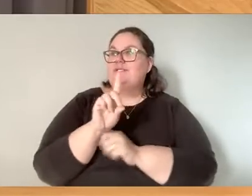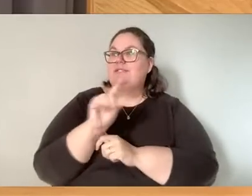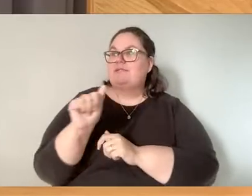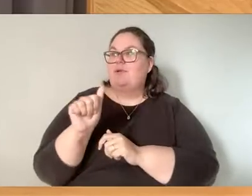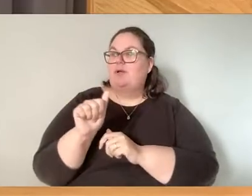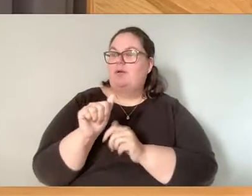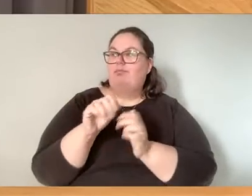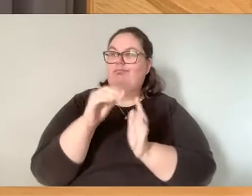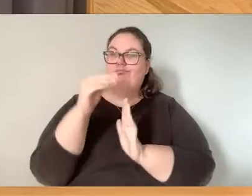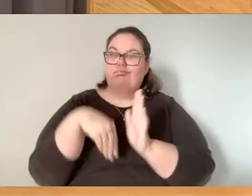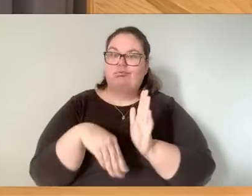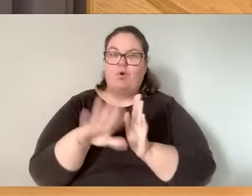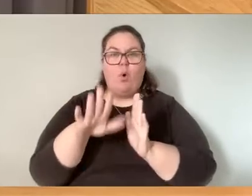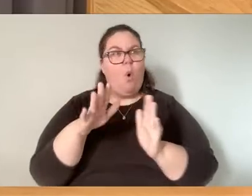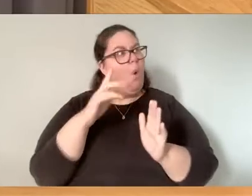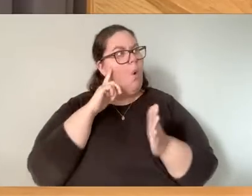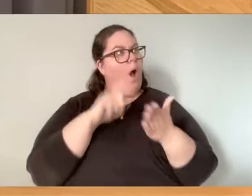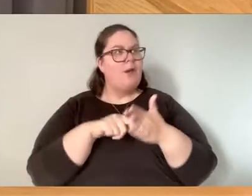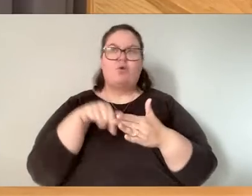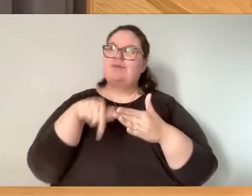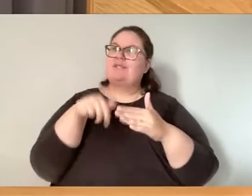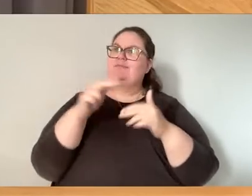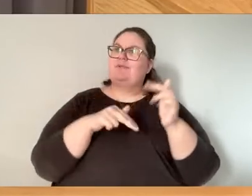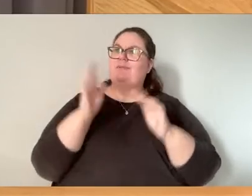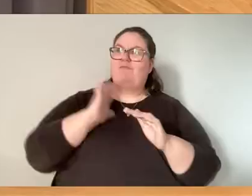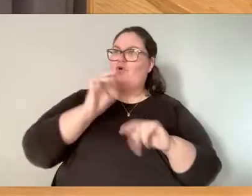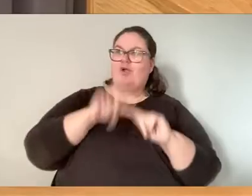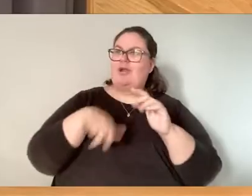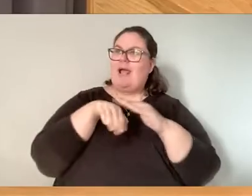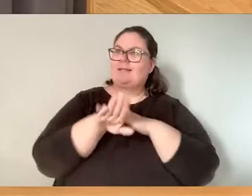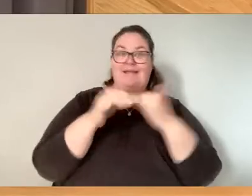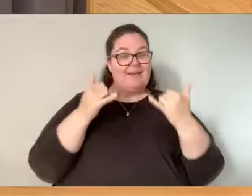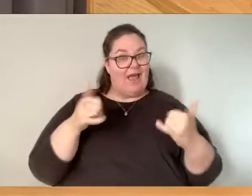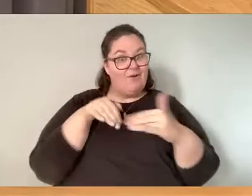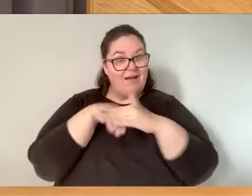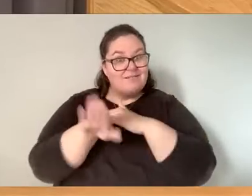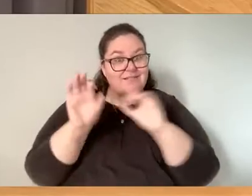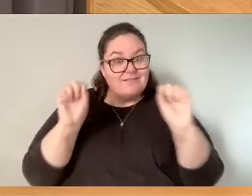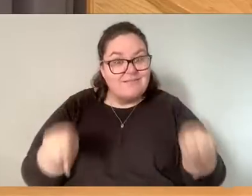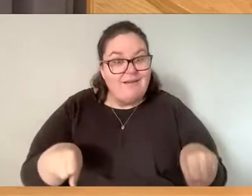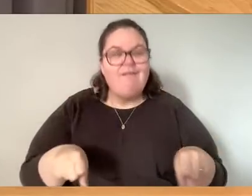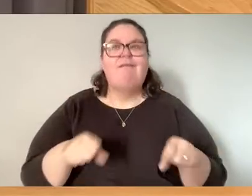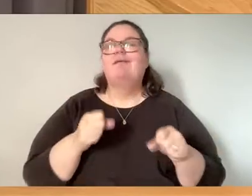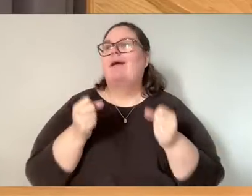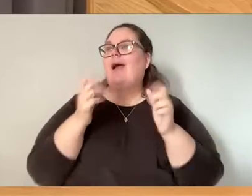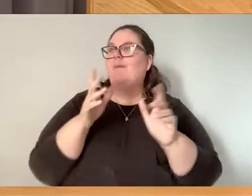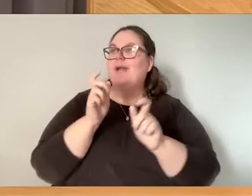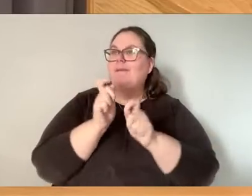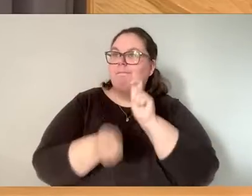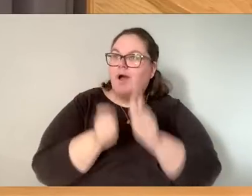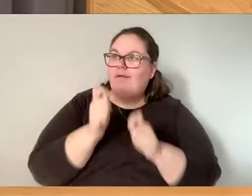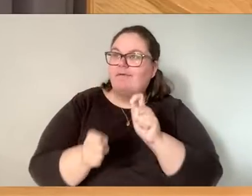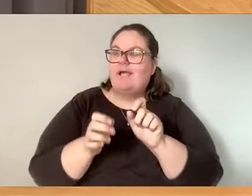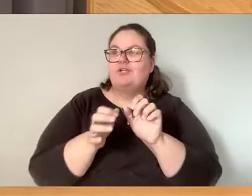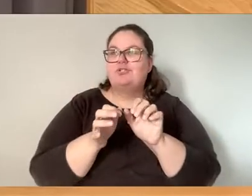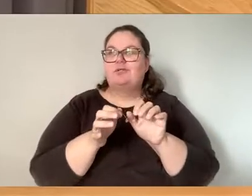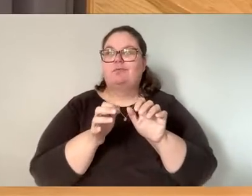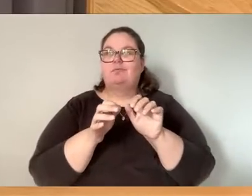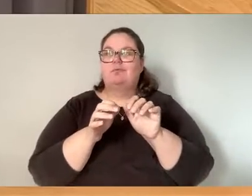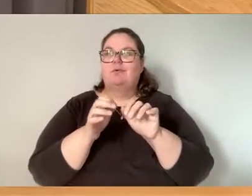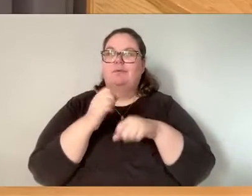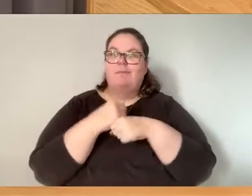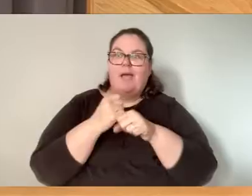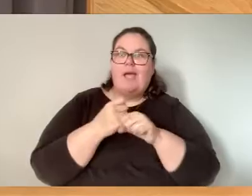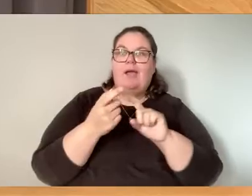are increased accessible spaces, how many modifications are made, how many plain language materials does